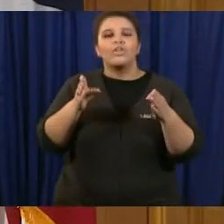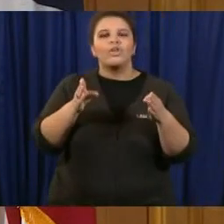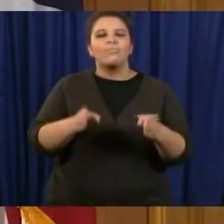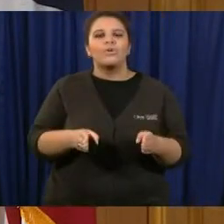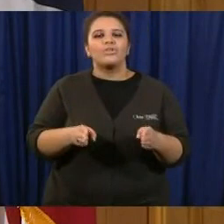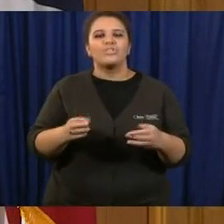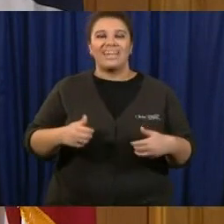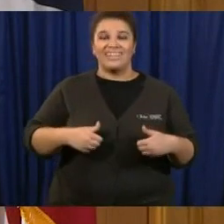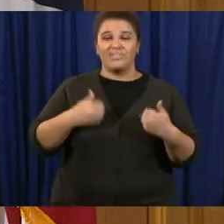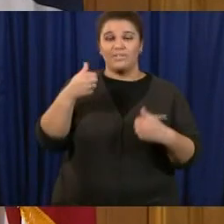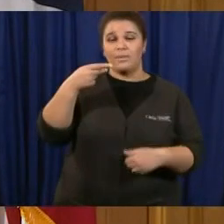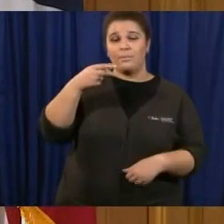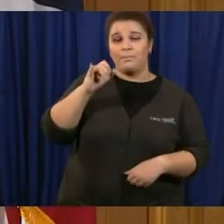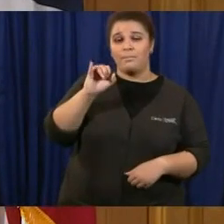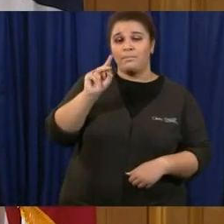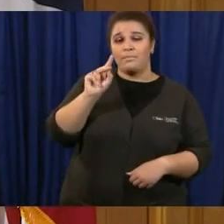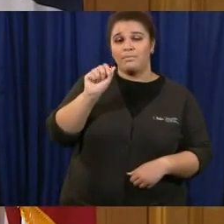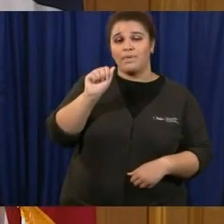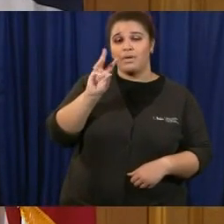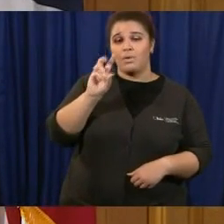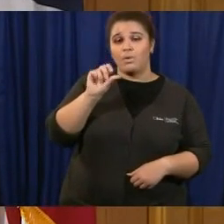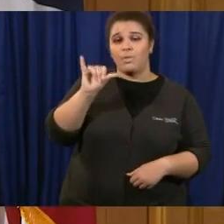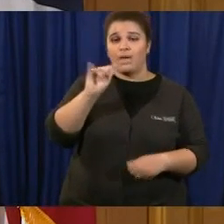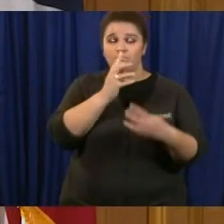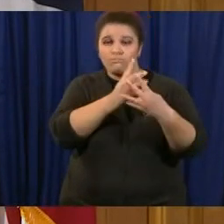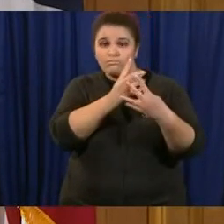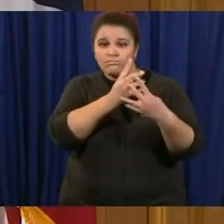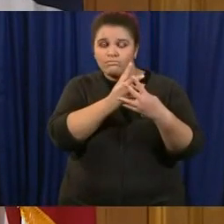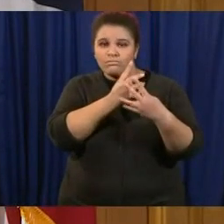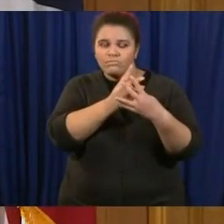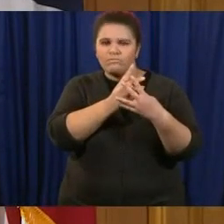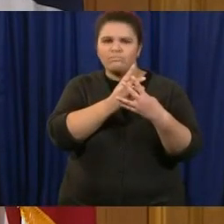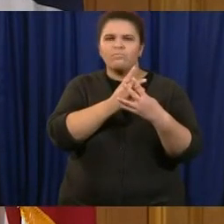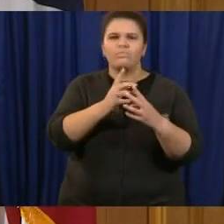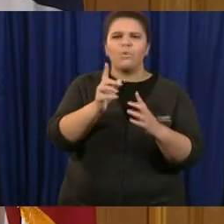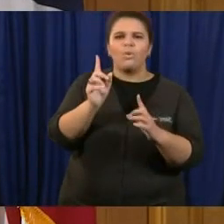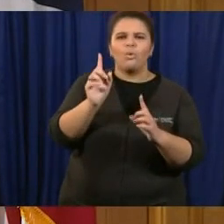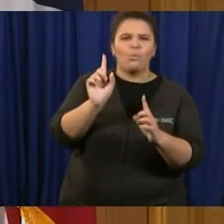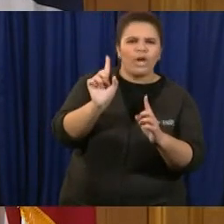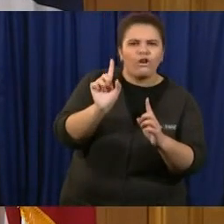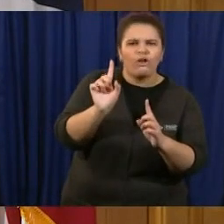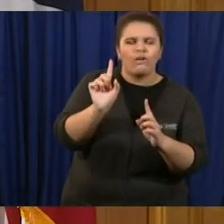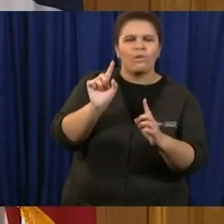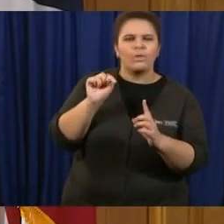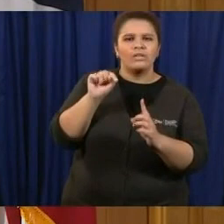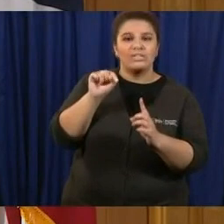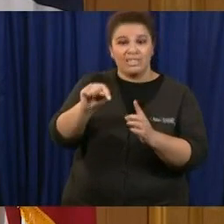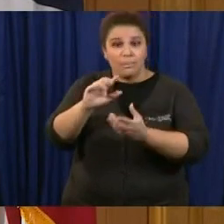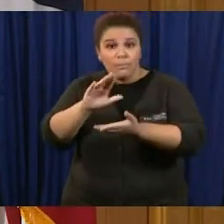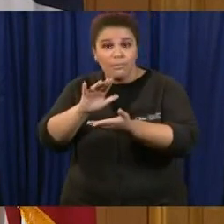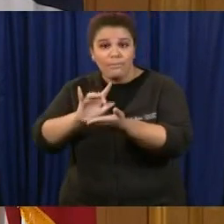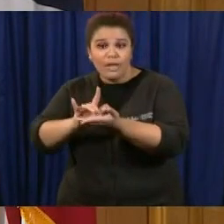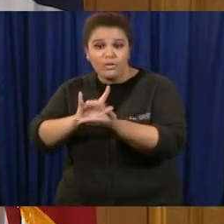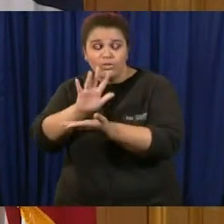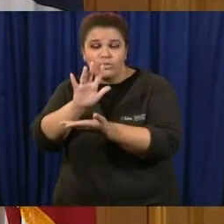still in the prison, or was he in a medical facility somewhere else? And could you also give us an idea of how confident you are